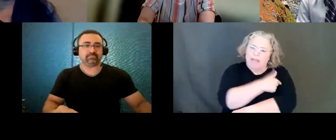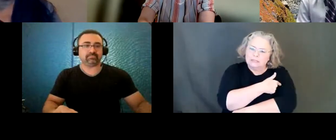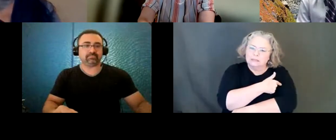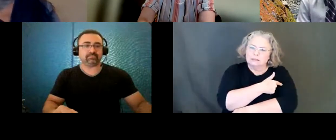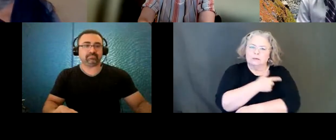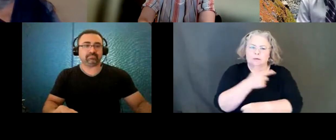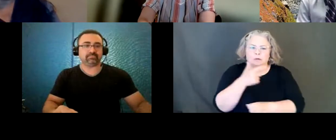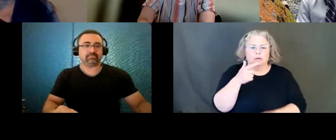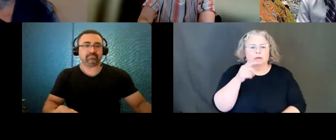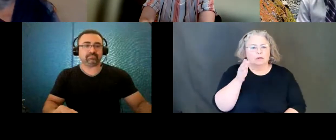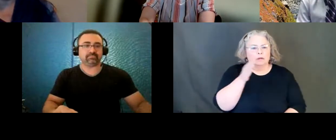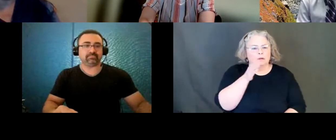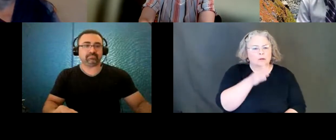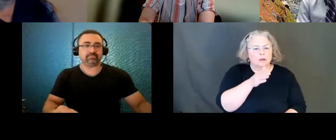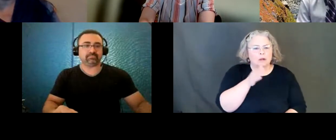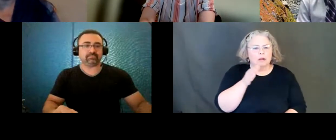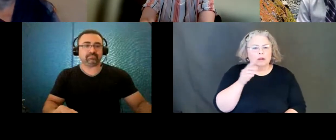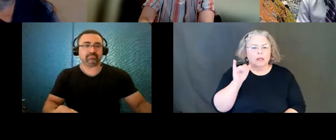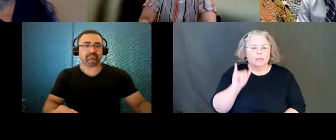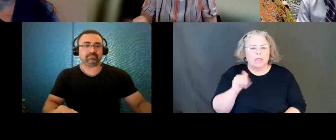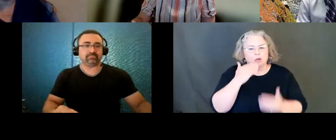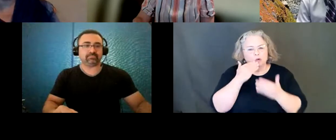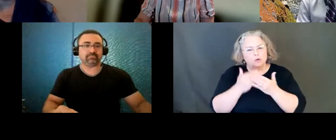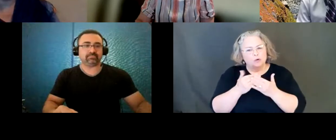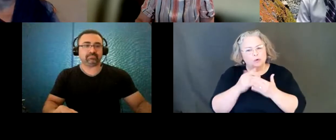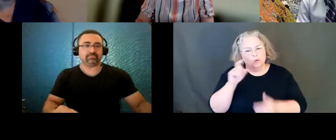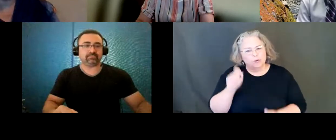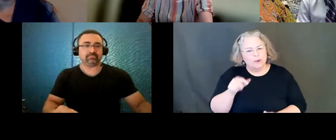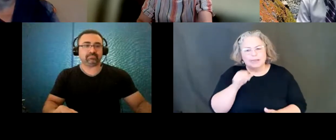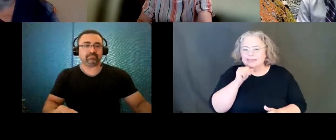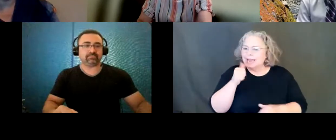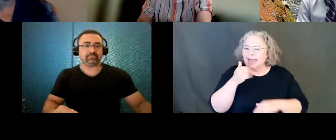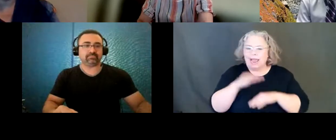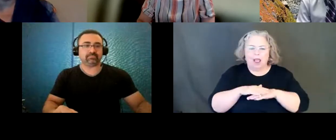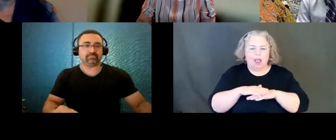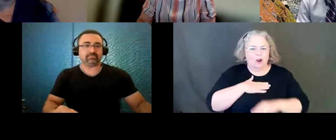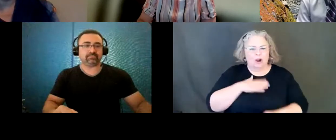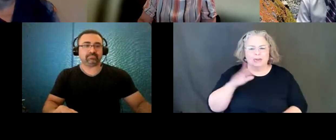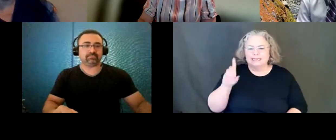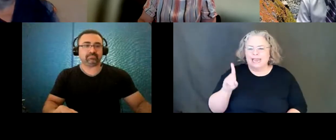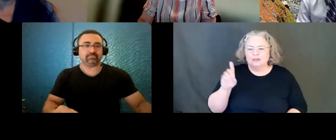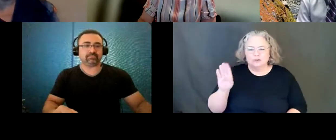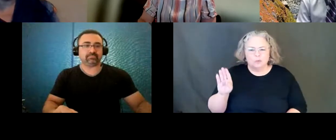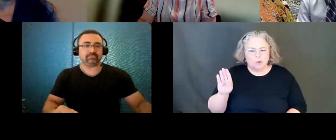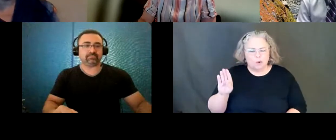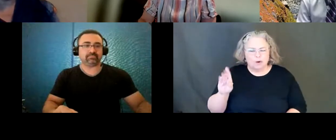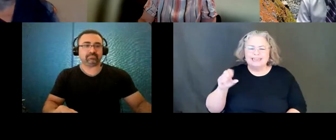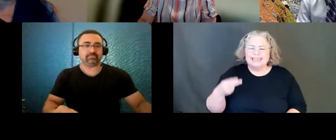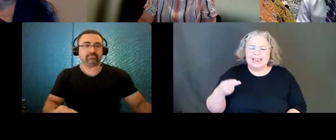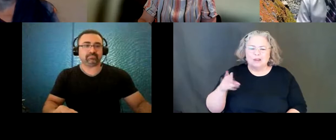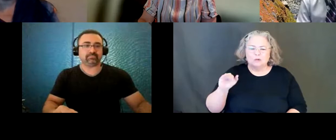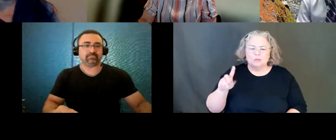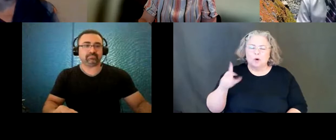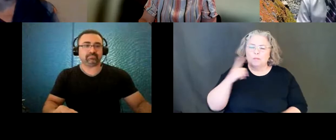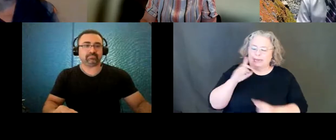So that's a good question. The reason that we do not have it on our dashboard is that the database or the